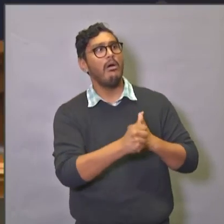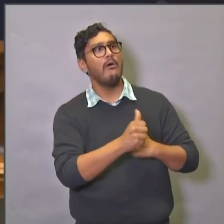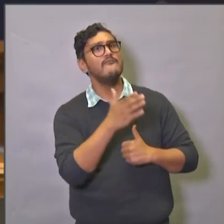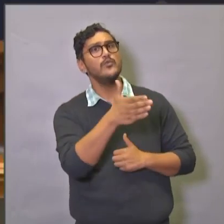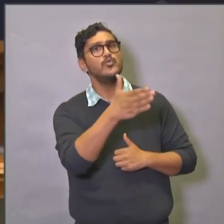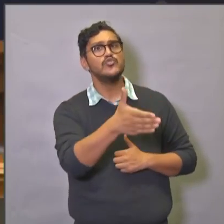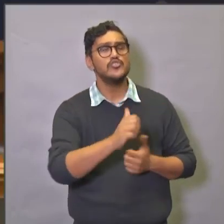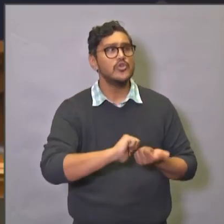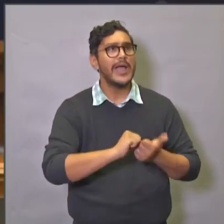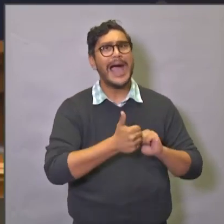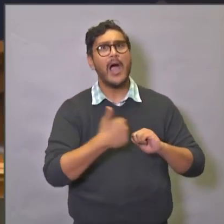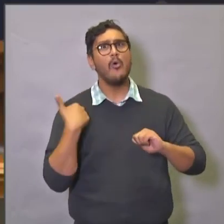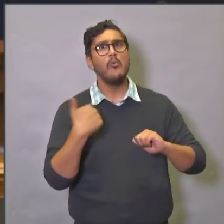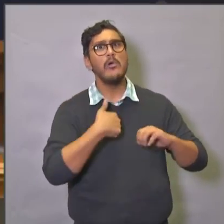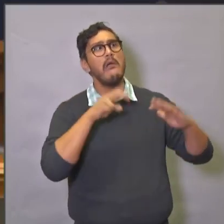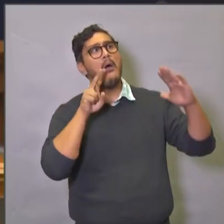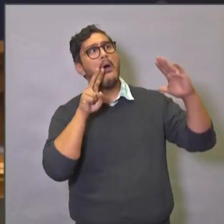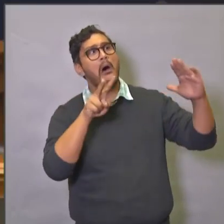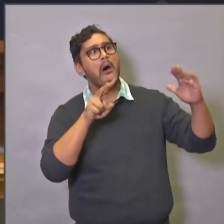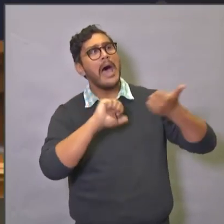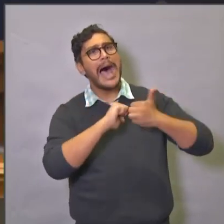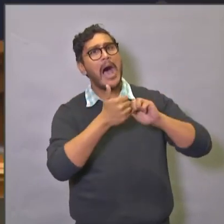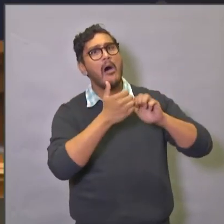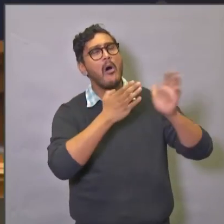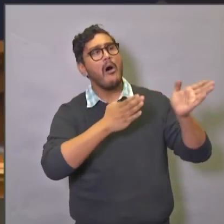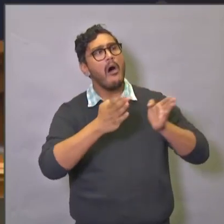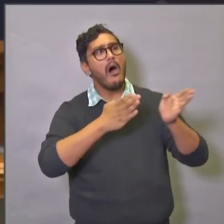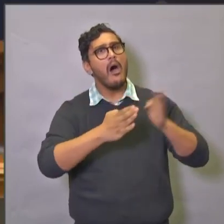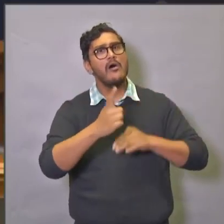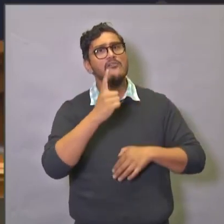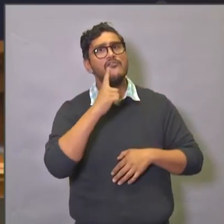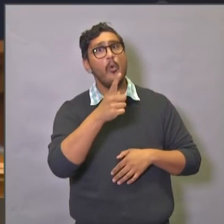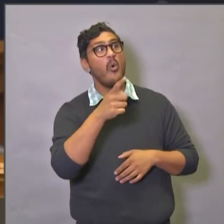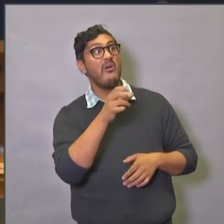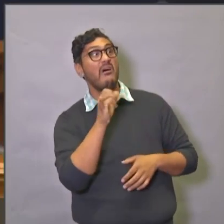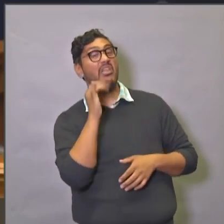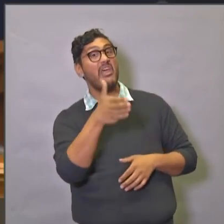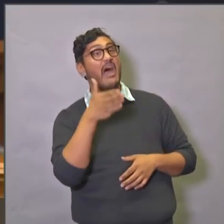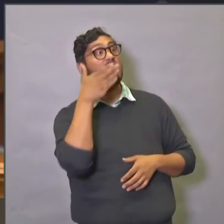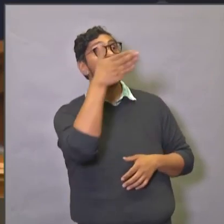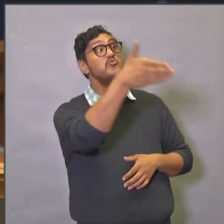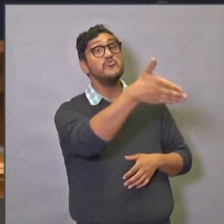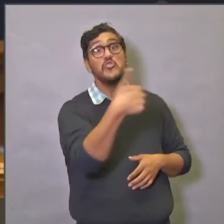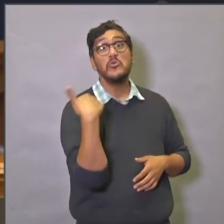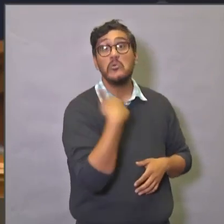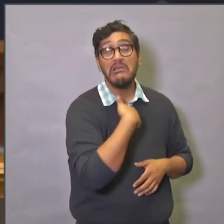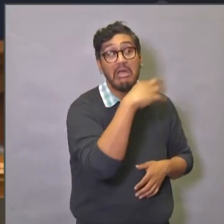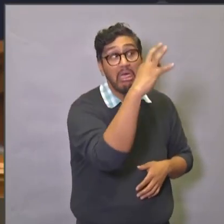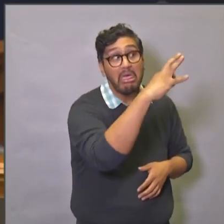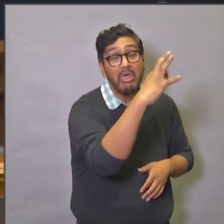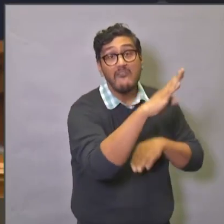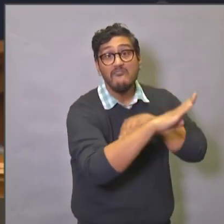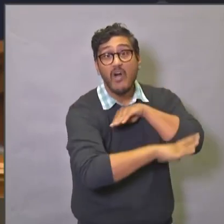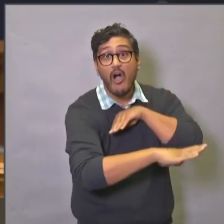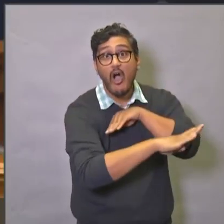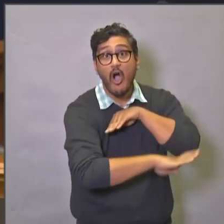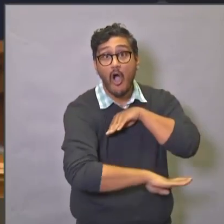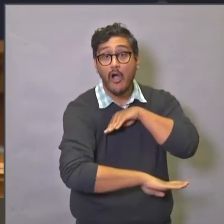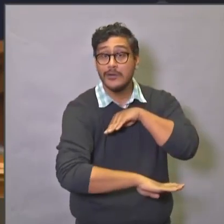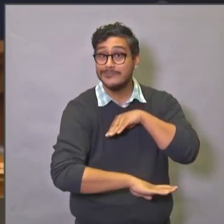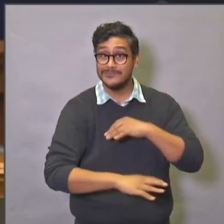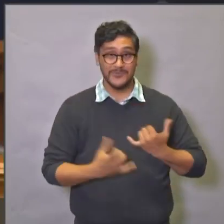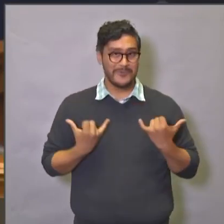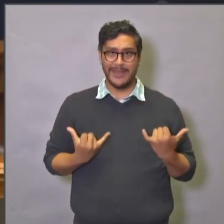you actually predict and prepare for the unknown of this fall. We have no idea what flu season will look